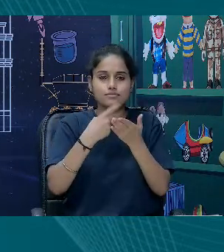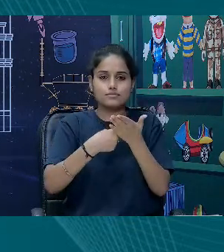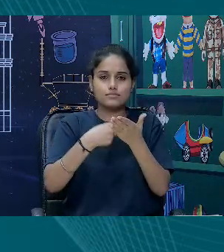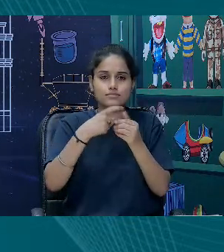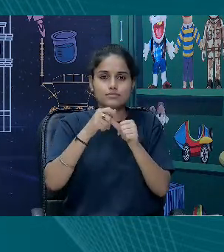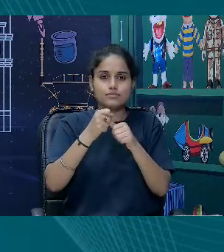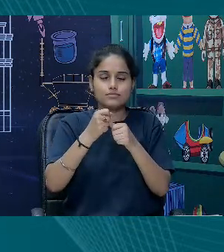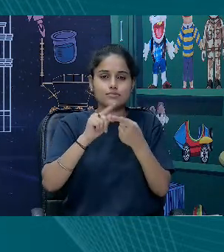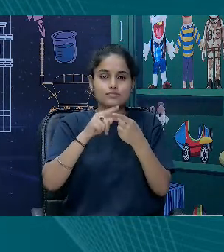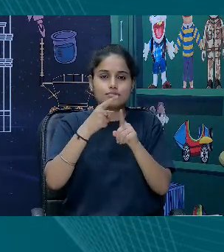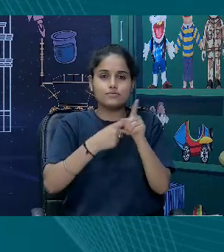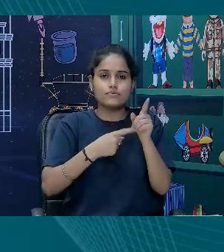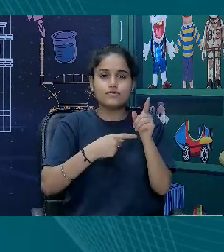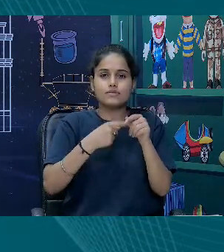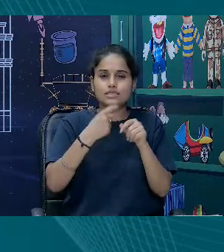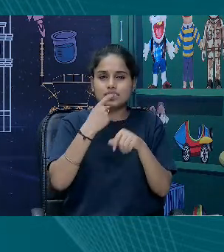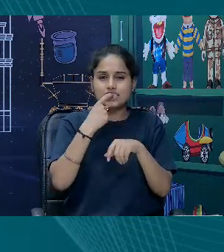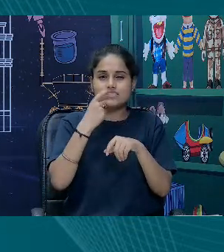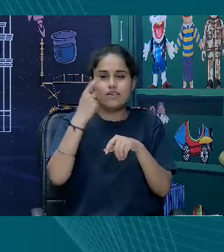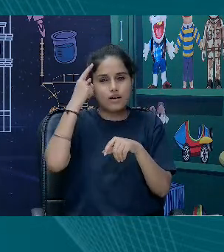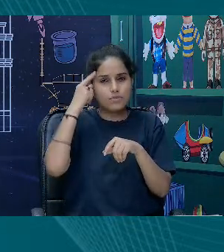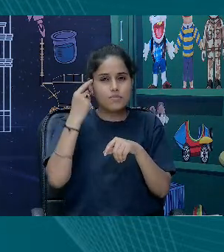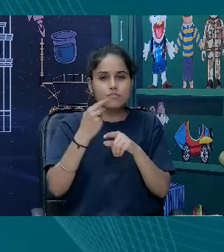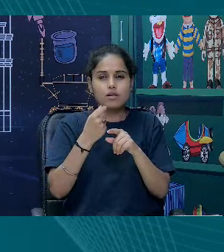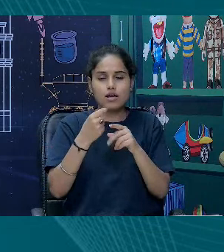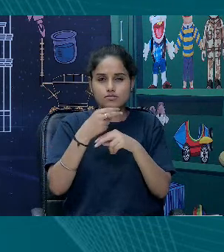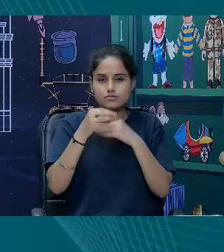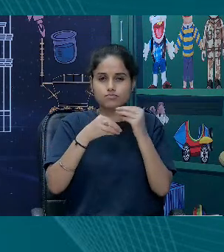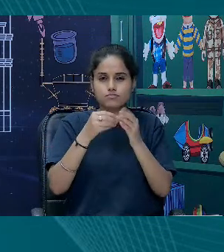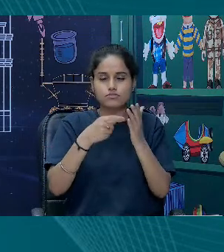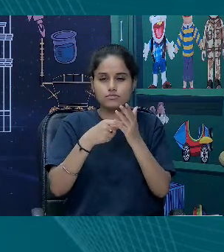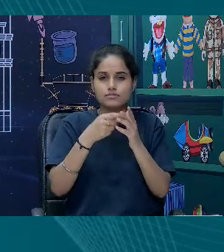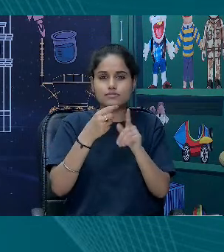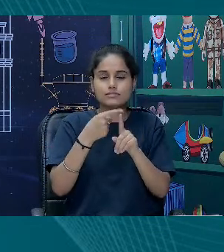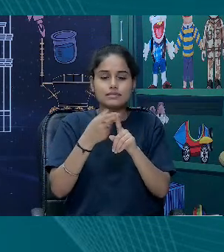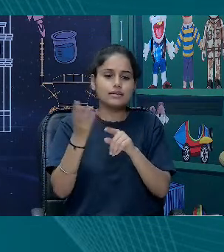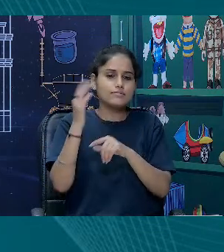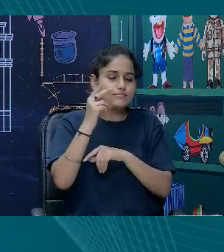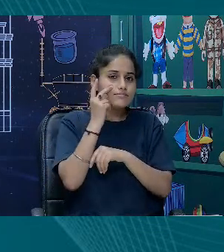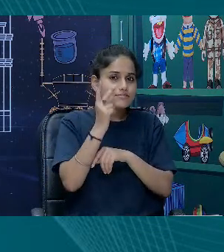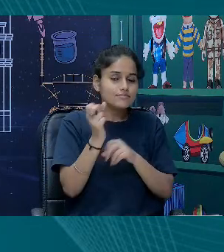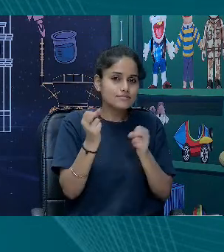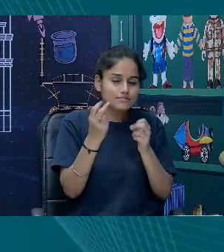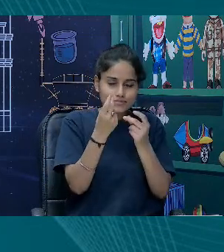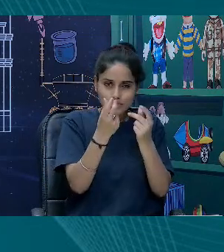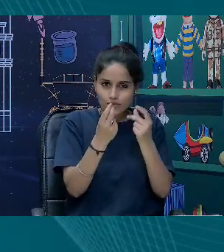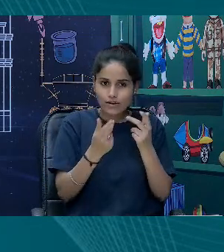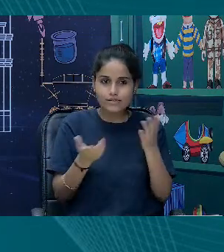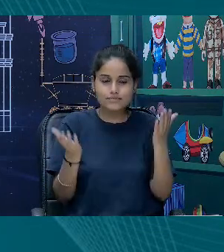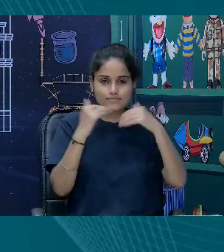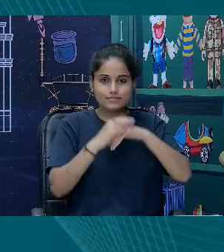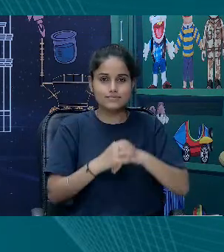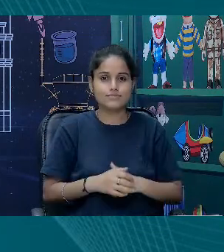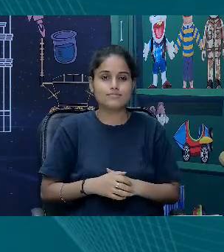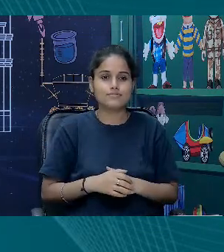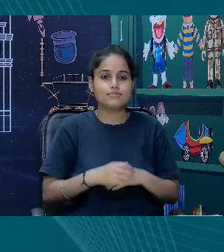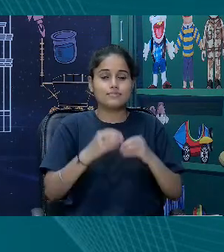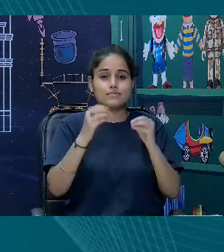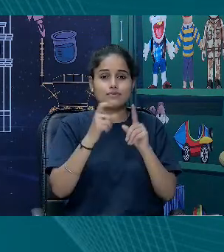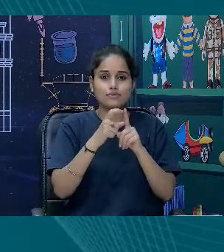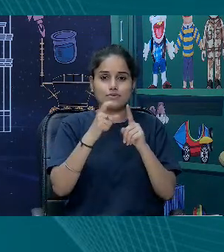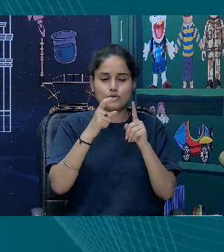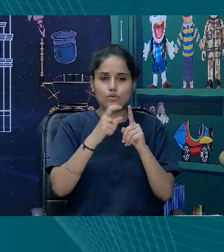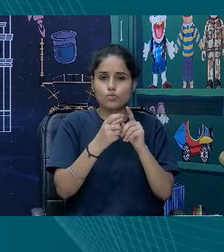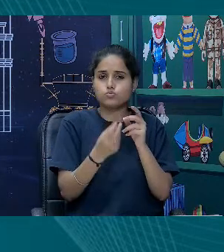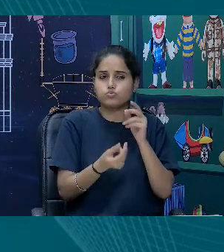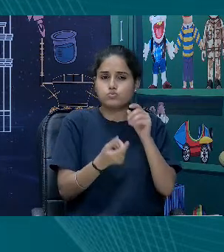G-R-E-Y, grey. So, let's do it together, Kriti ma'am, little fast. Yes, okay? let's do it. Draw,